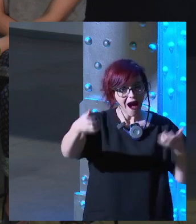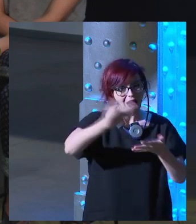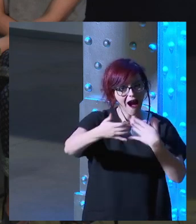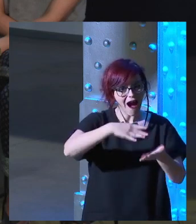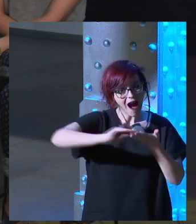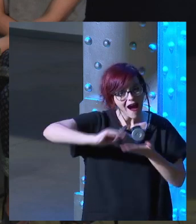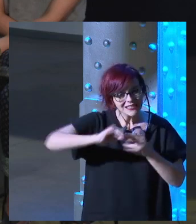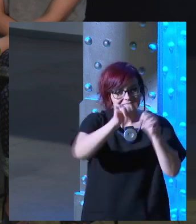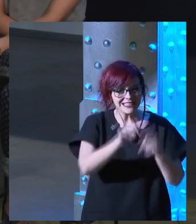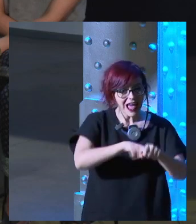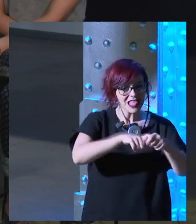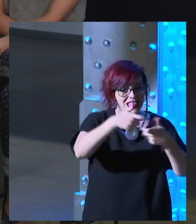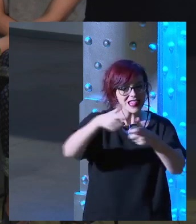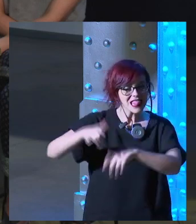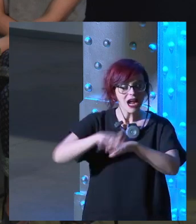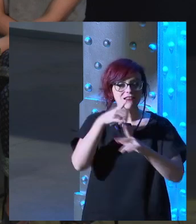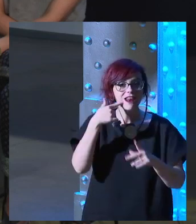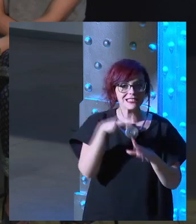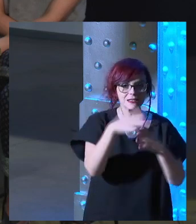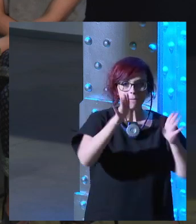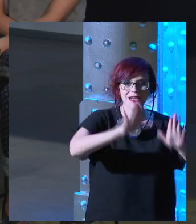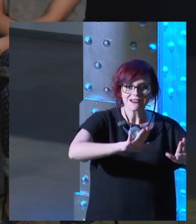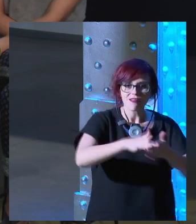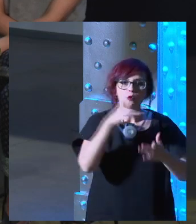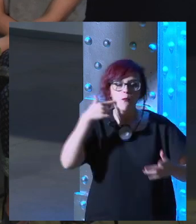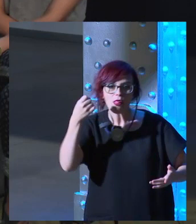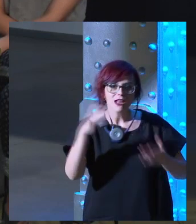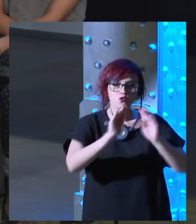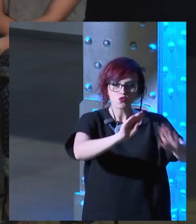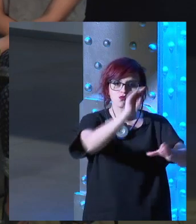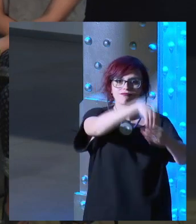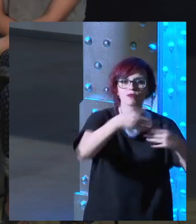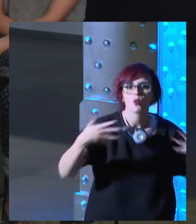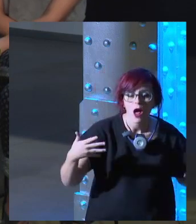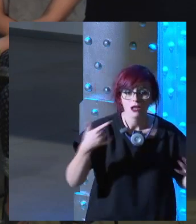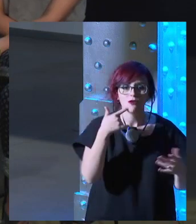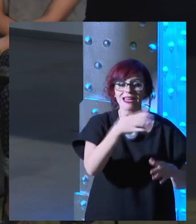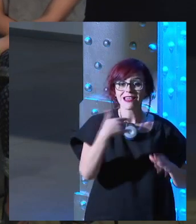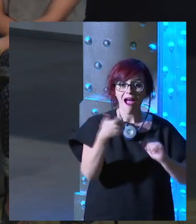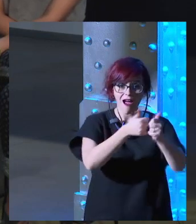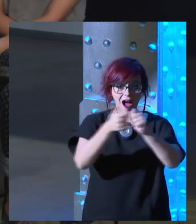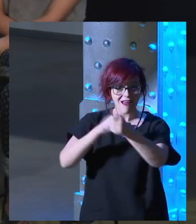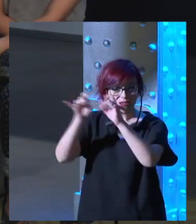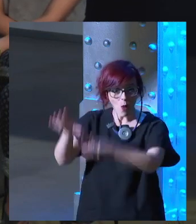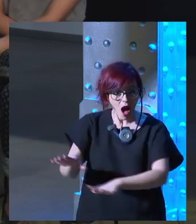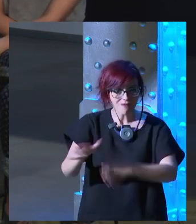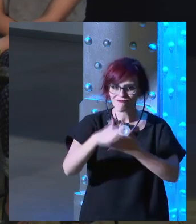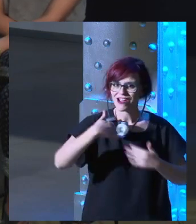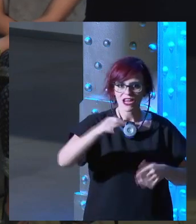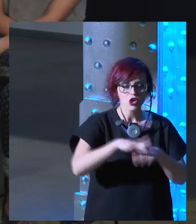I didn't want to write like those writers, but I was absorbing from them, just as I did from the Bible, so